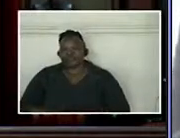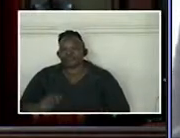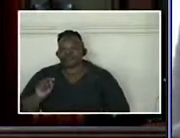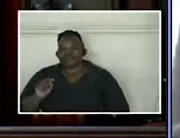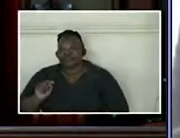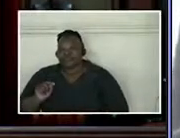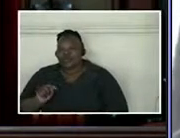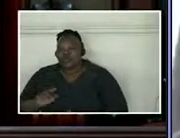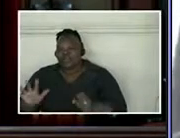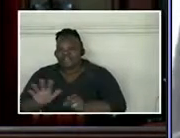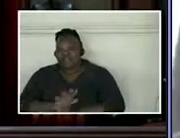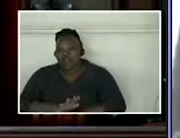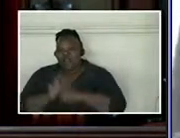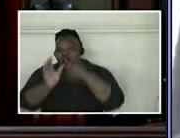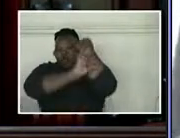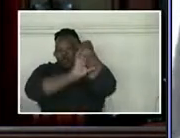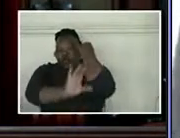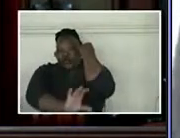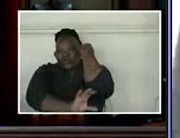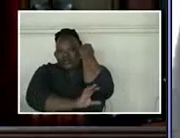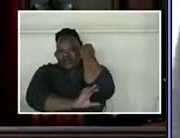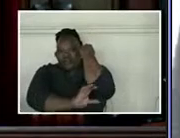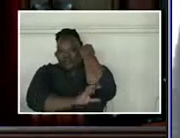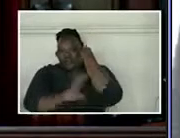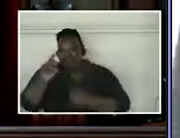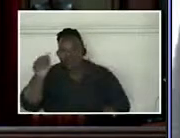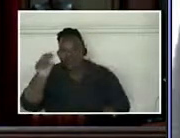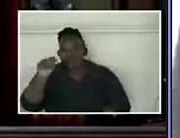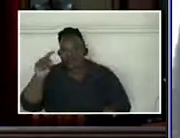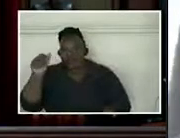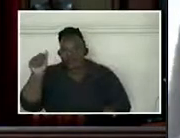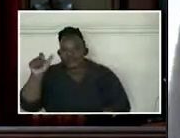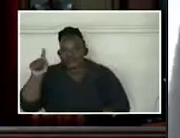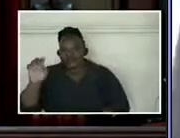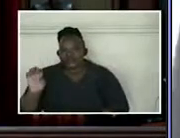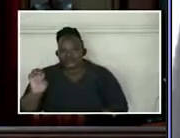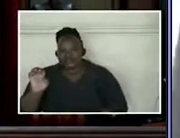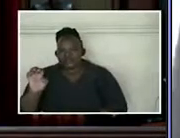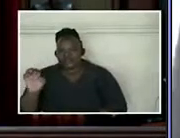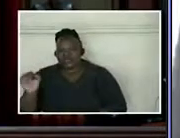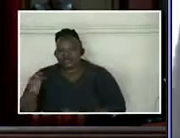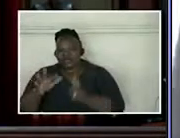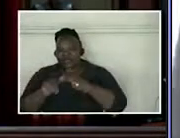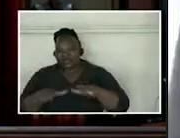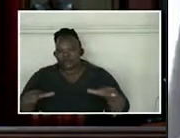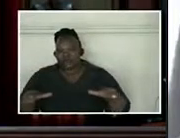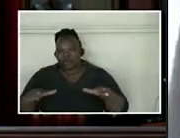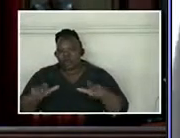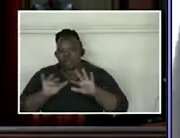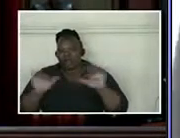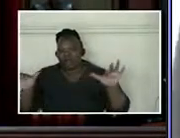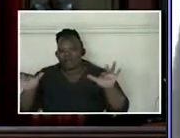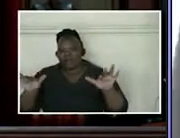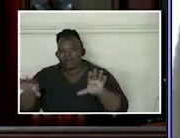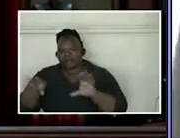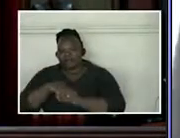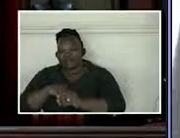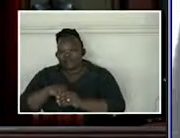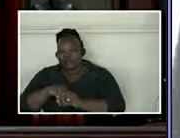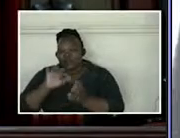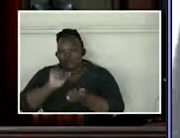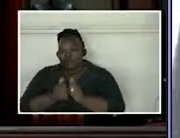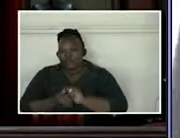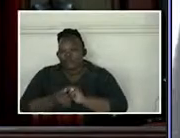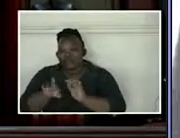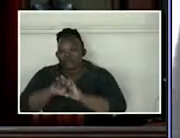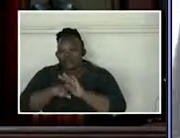constitutional mandates assigned to the legislature the public participation the sports and recreation